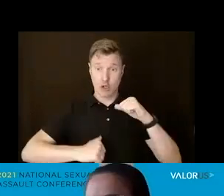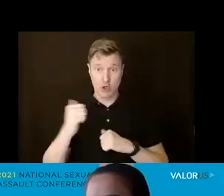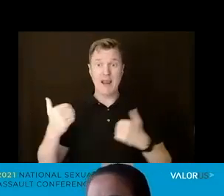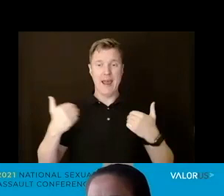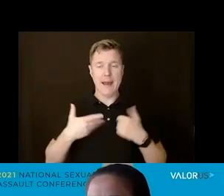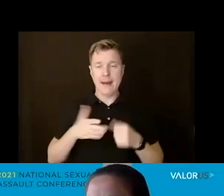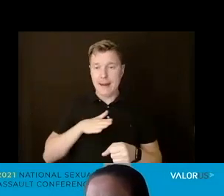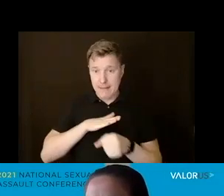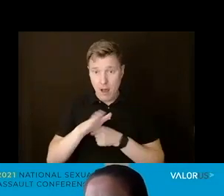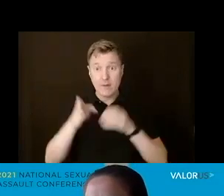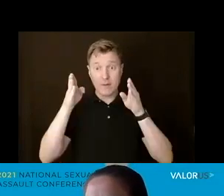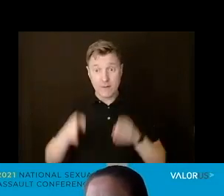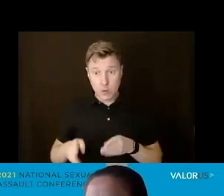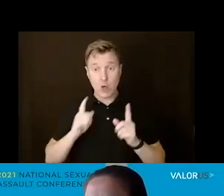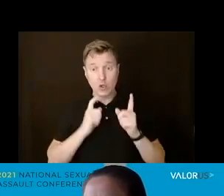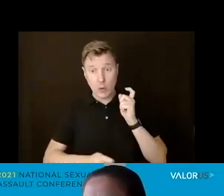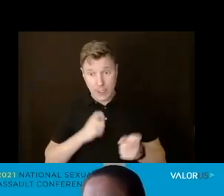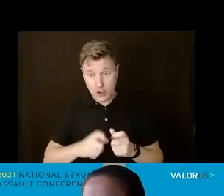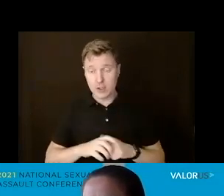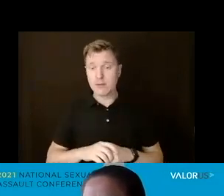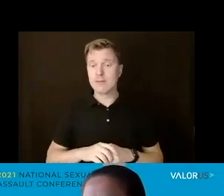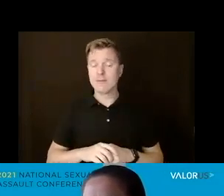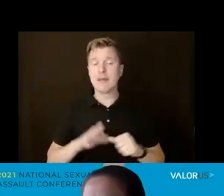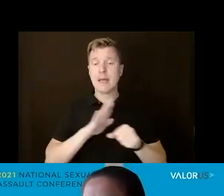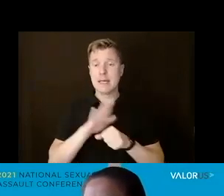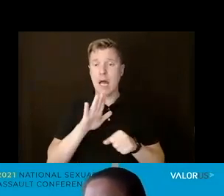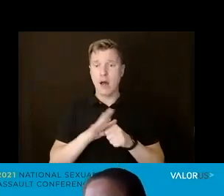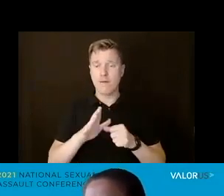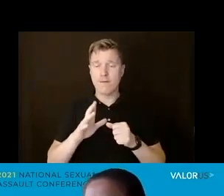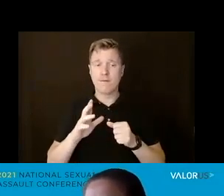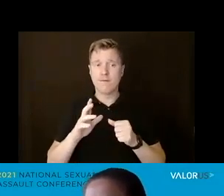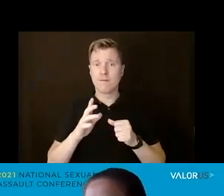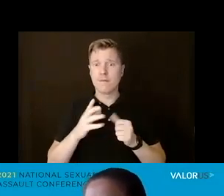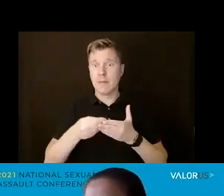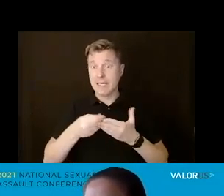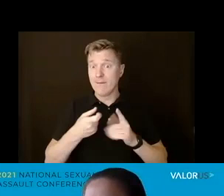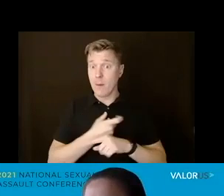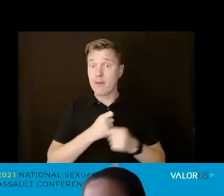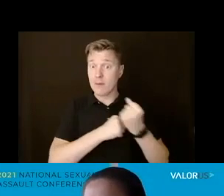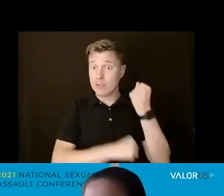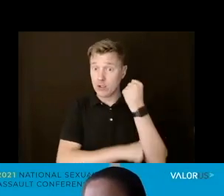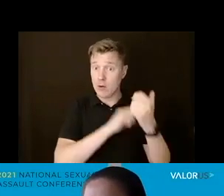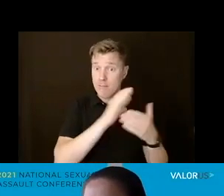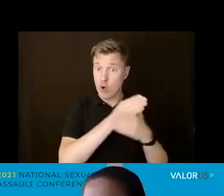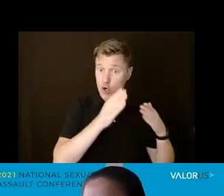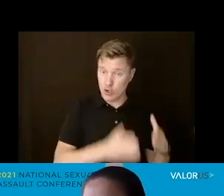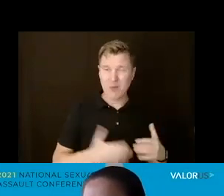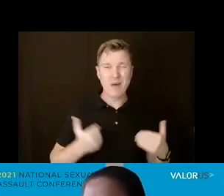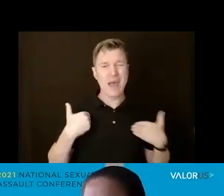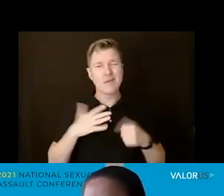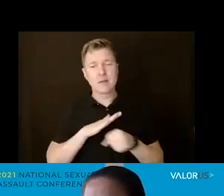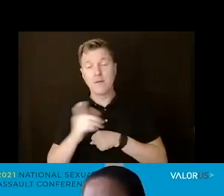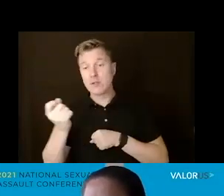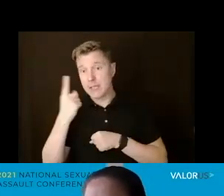individual donations. We had enough room from our foundation partners. And then we had enough understanding from some of our